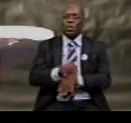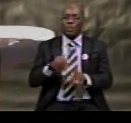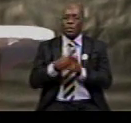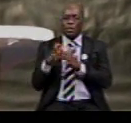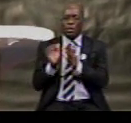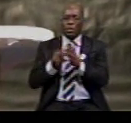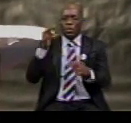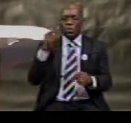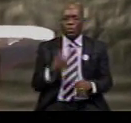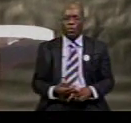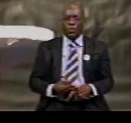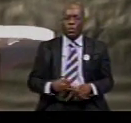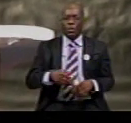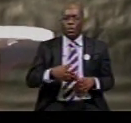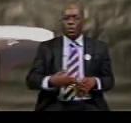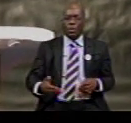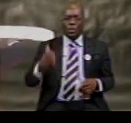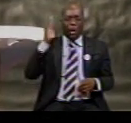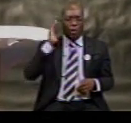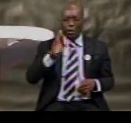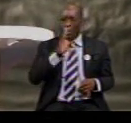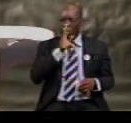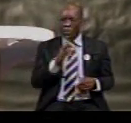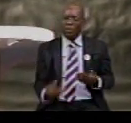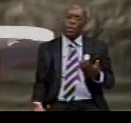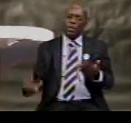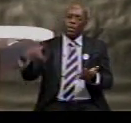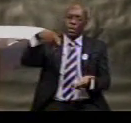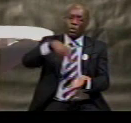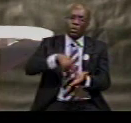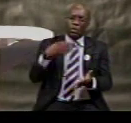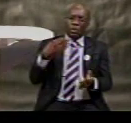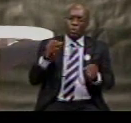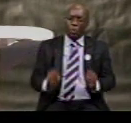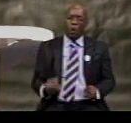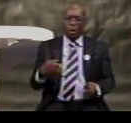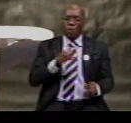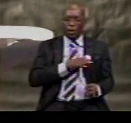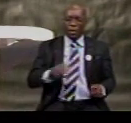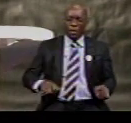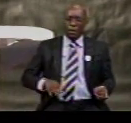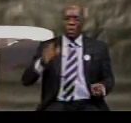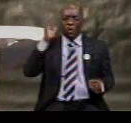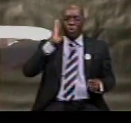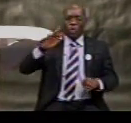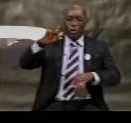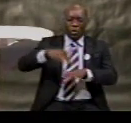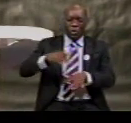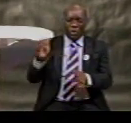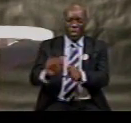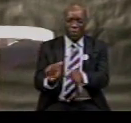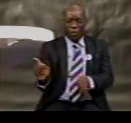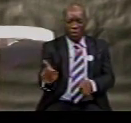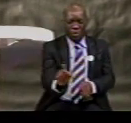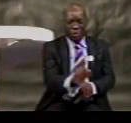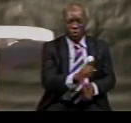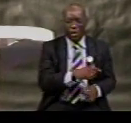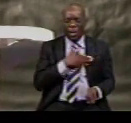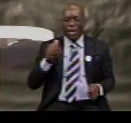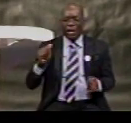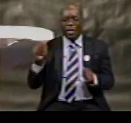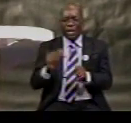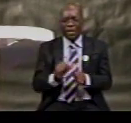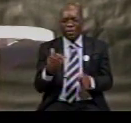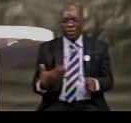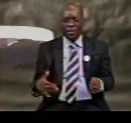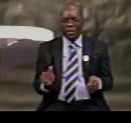That the resurrection power of Christ will touch everyone. And everything that needs